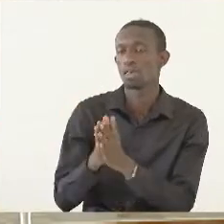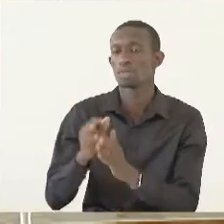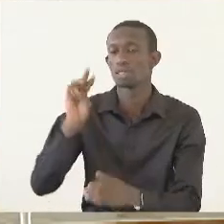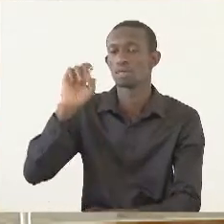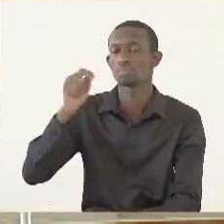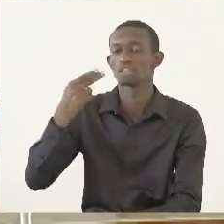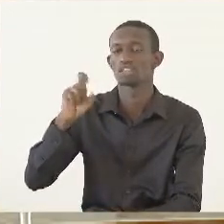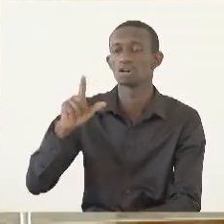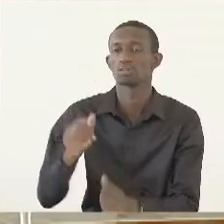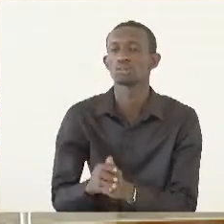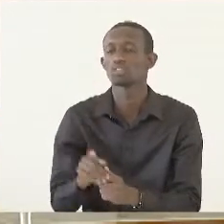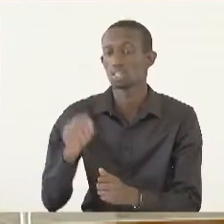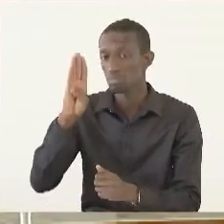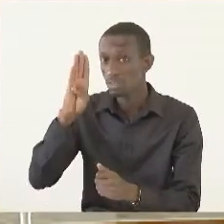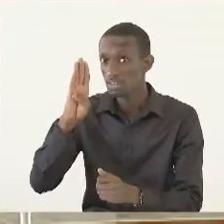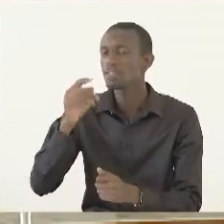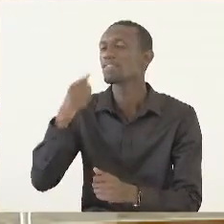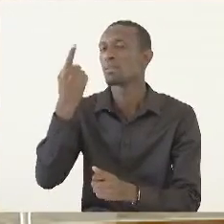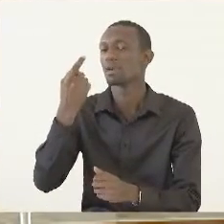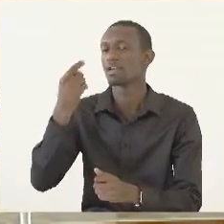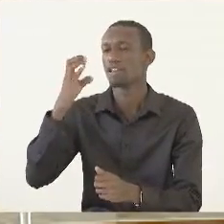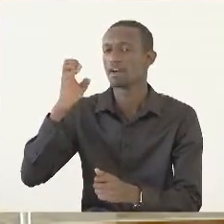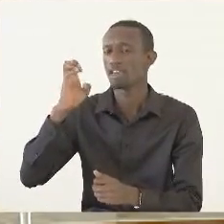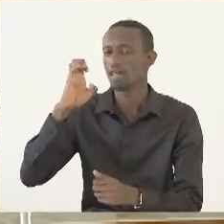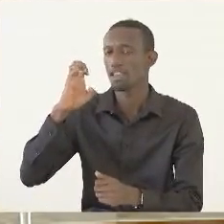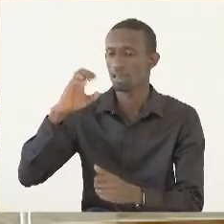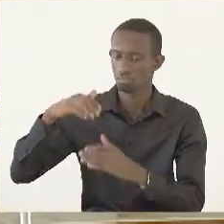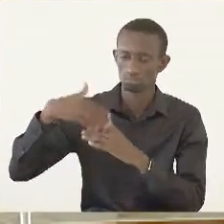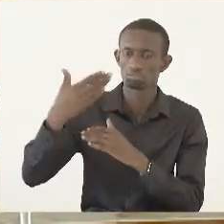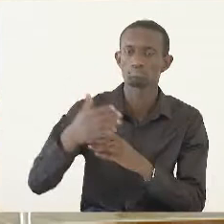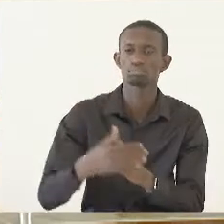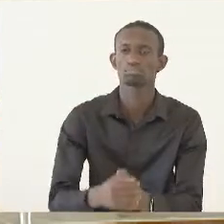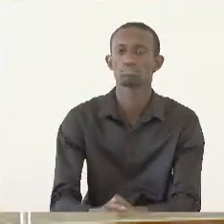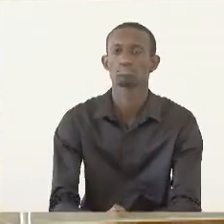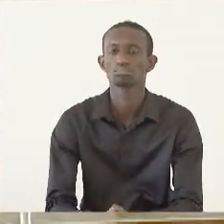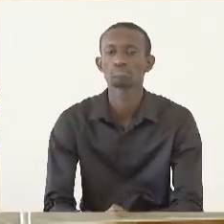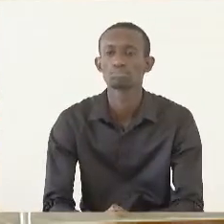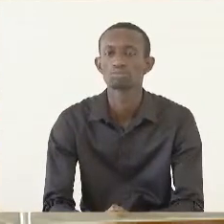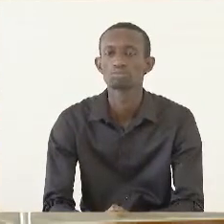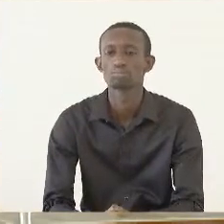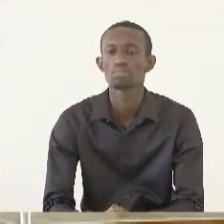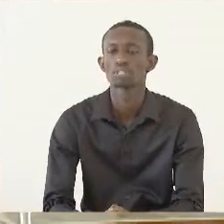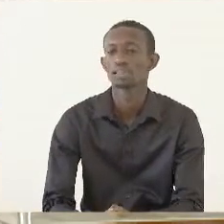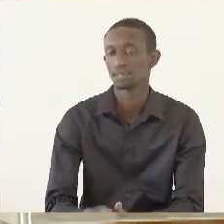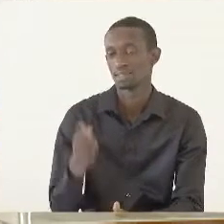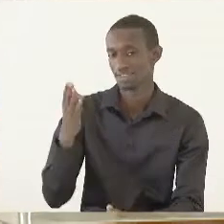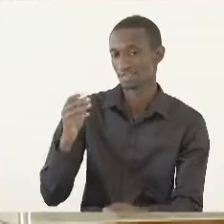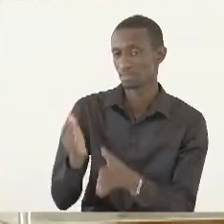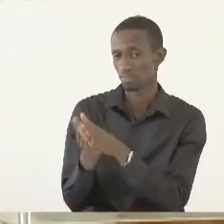comes, B comes before M in the alphabetical order. So this one will be